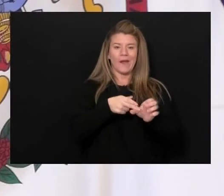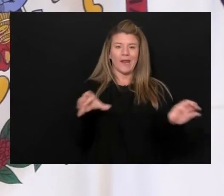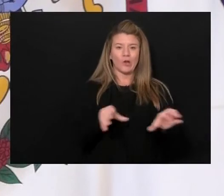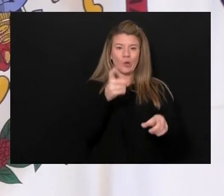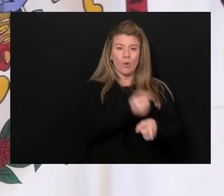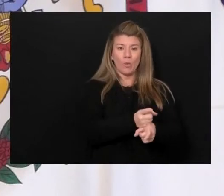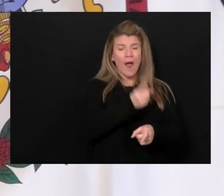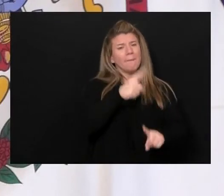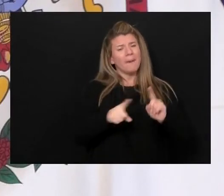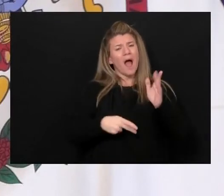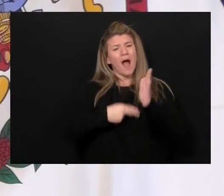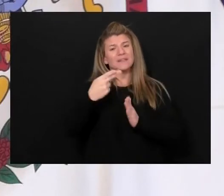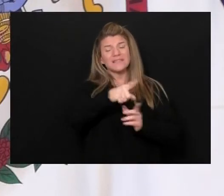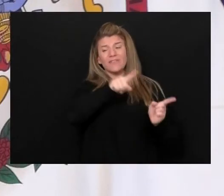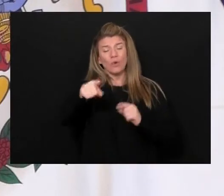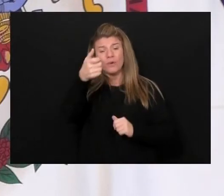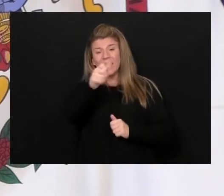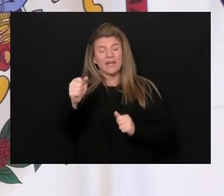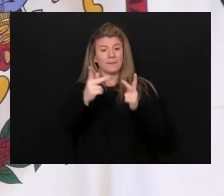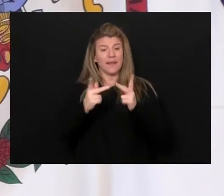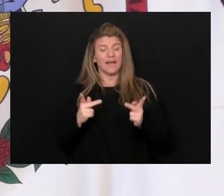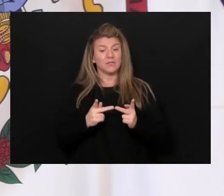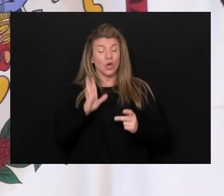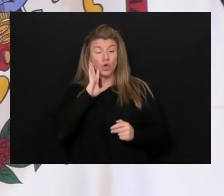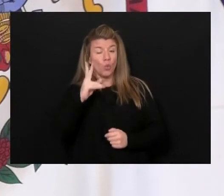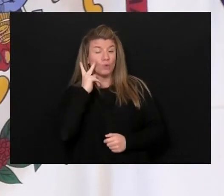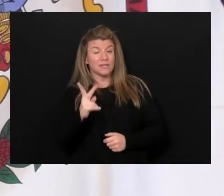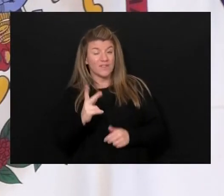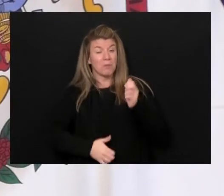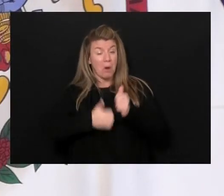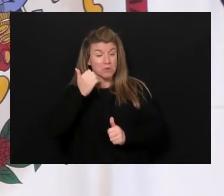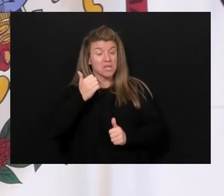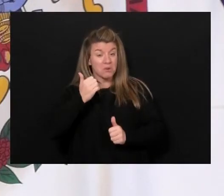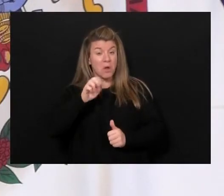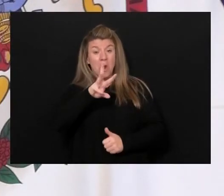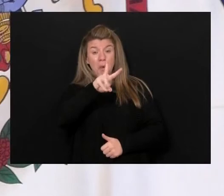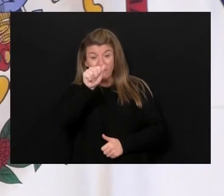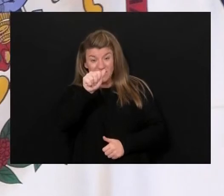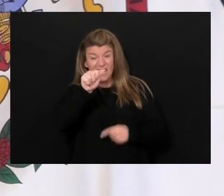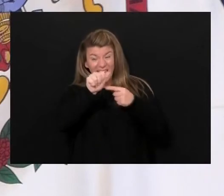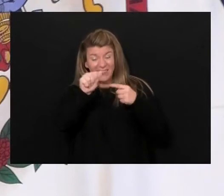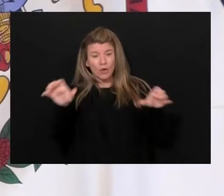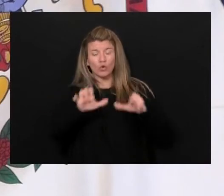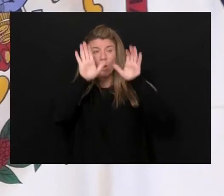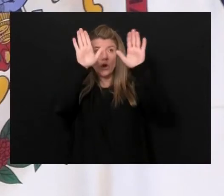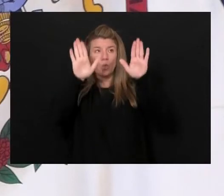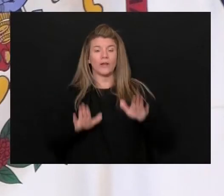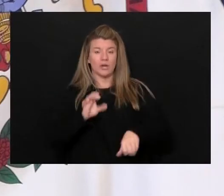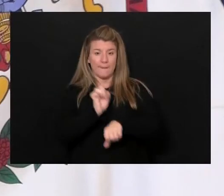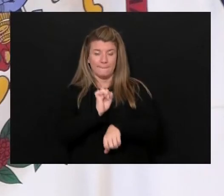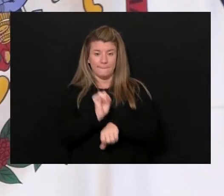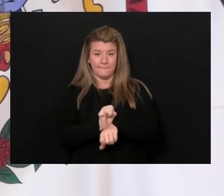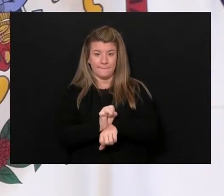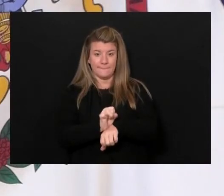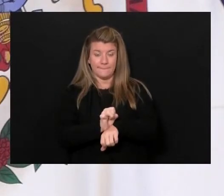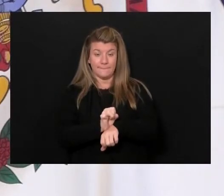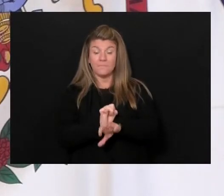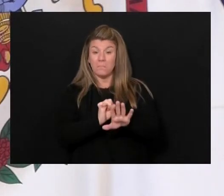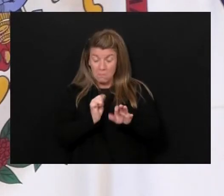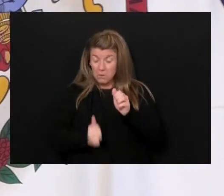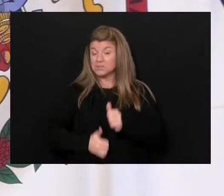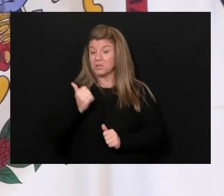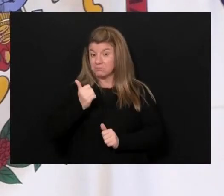look in any store, and you're going to see for the most part, West Virginians are doing a heck of a good job. And for the